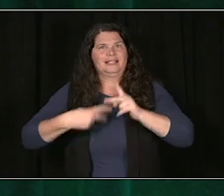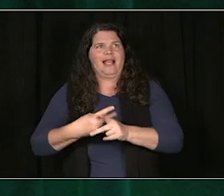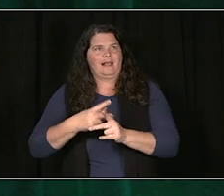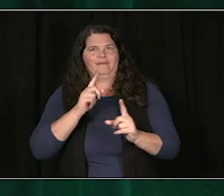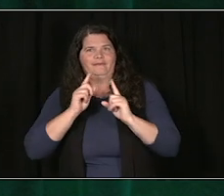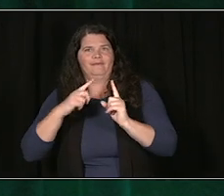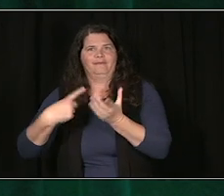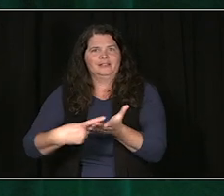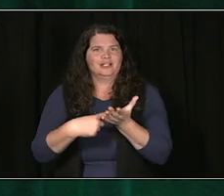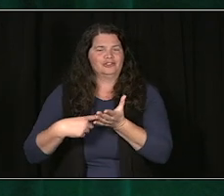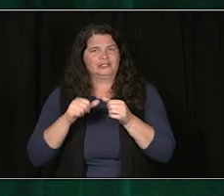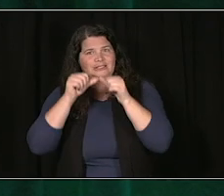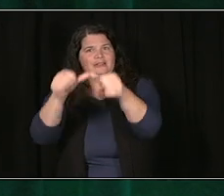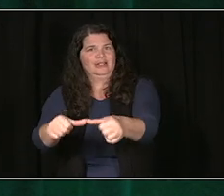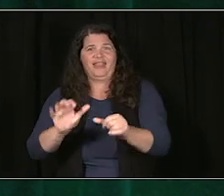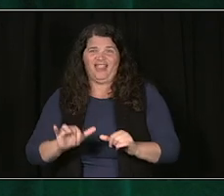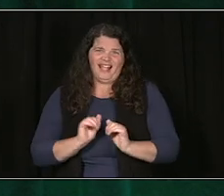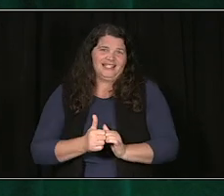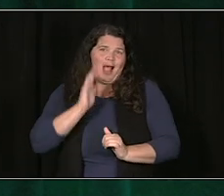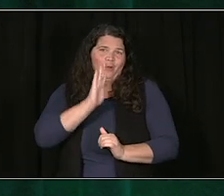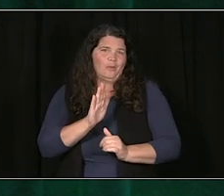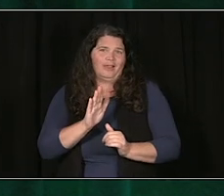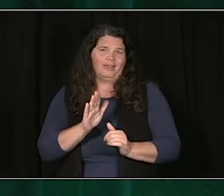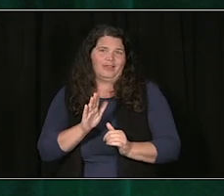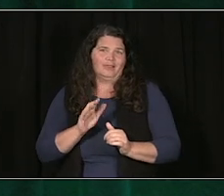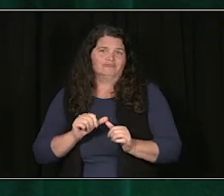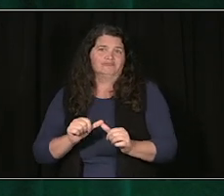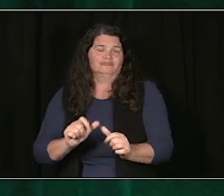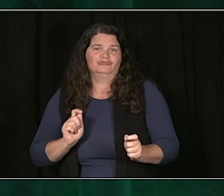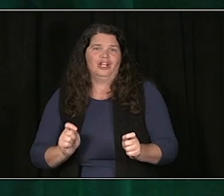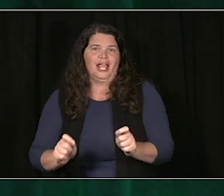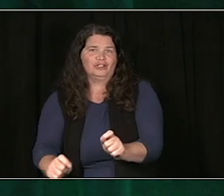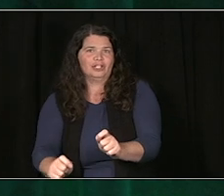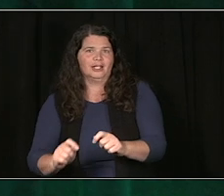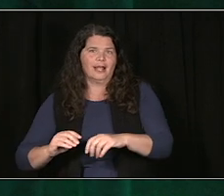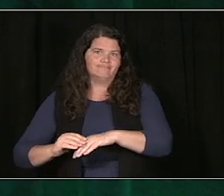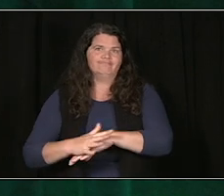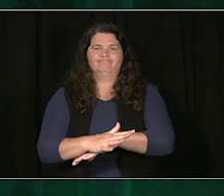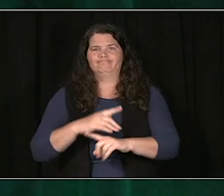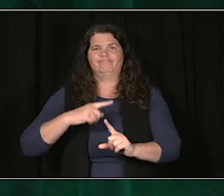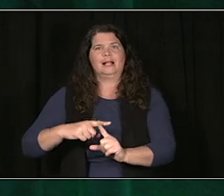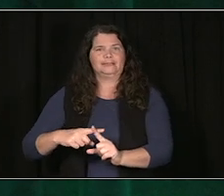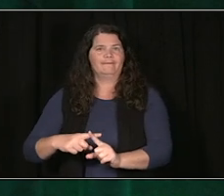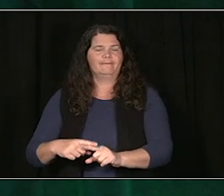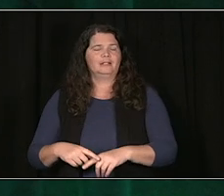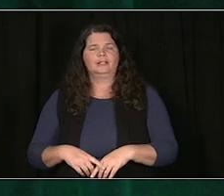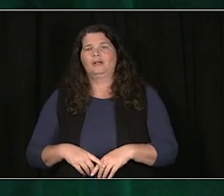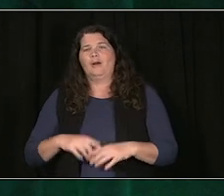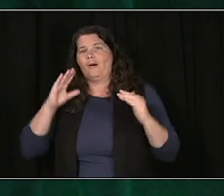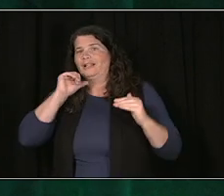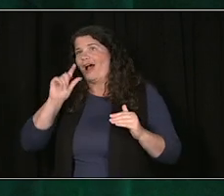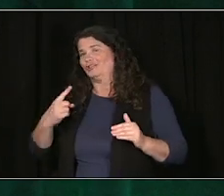think that's how we truly, you know, affect change. That's how we do it. And, you know, hopefully it won't just be